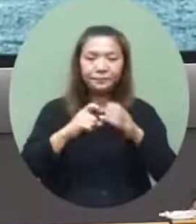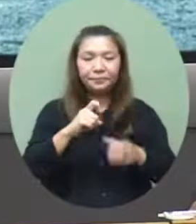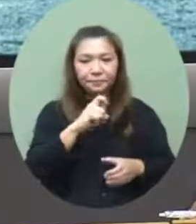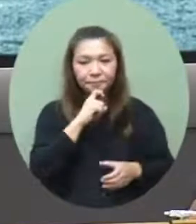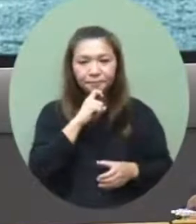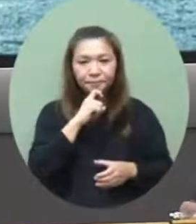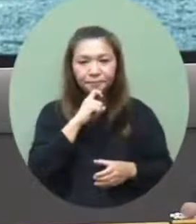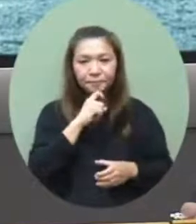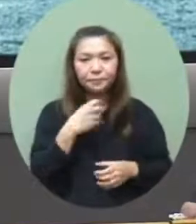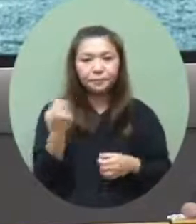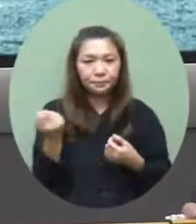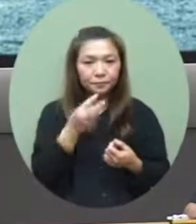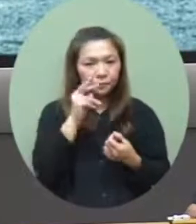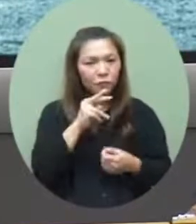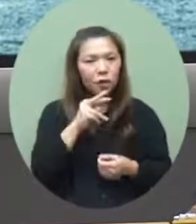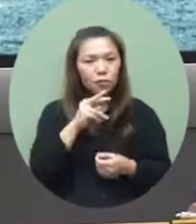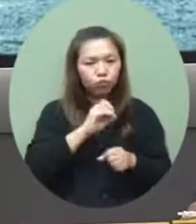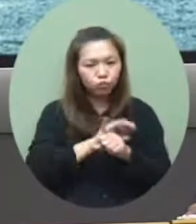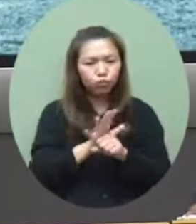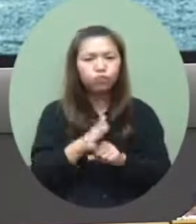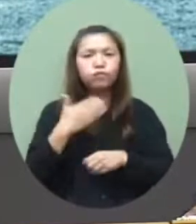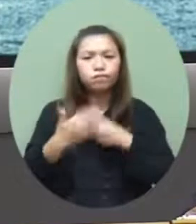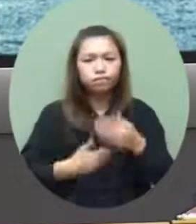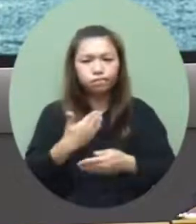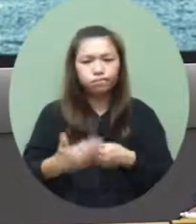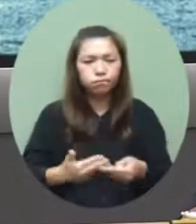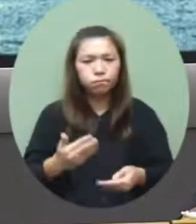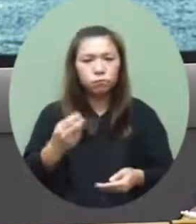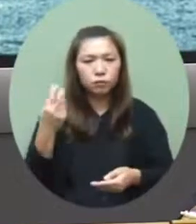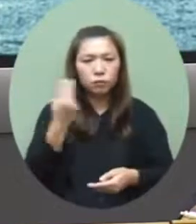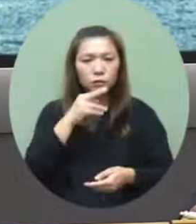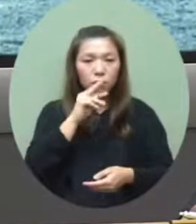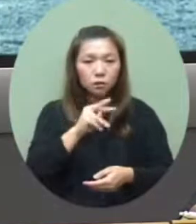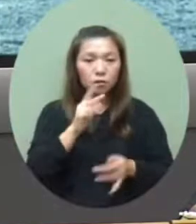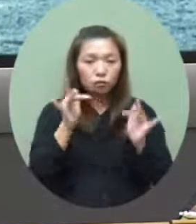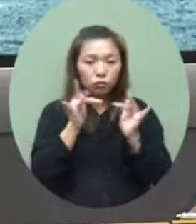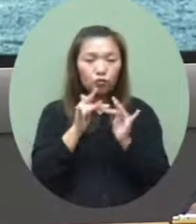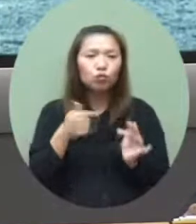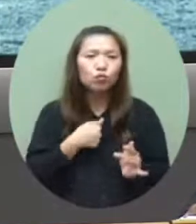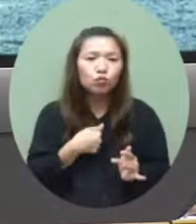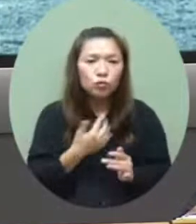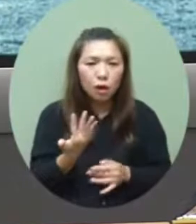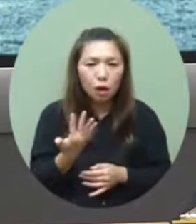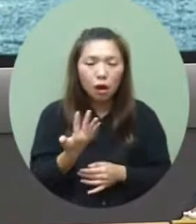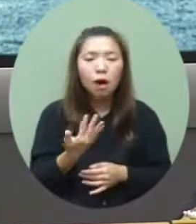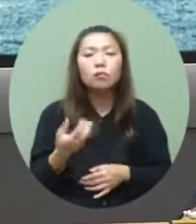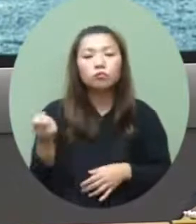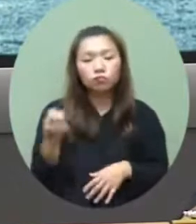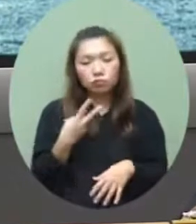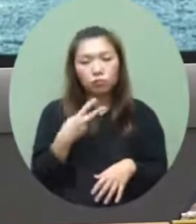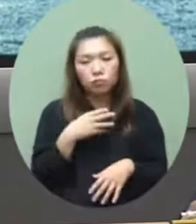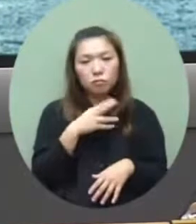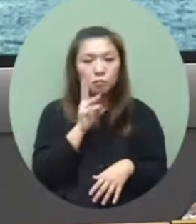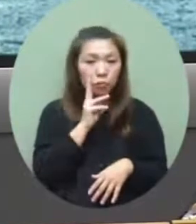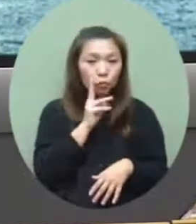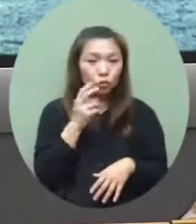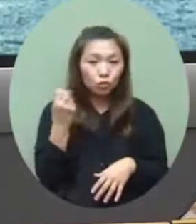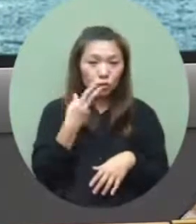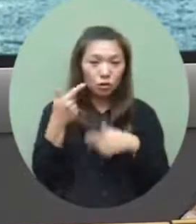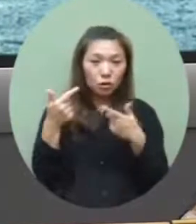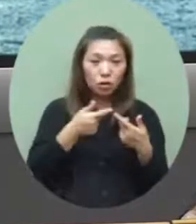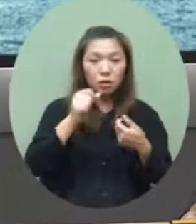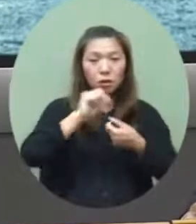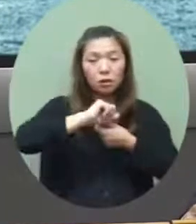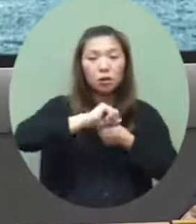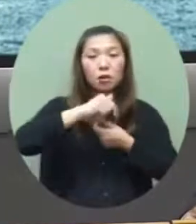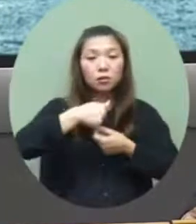364 beds. We are still in discussion with them, depending on how the COVID is panning out and depending on